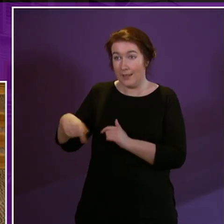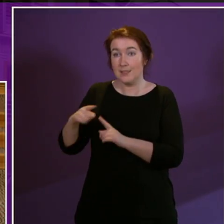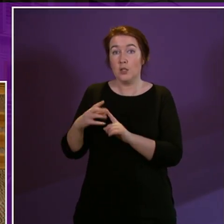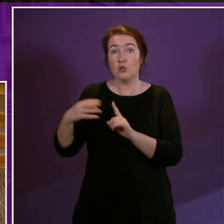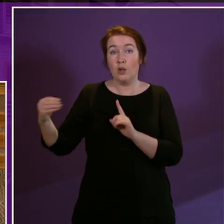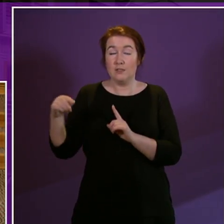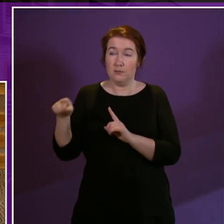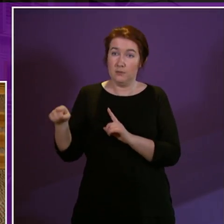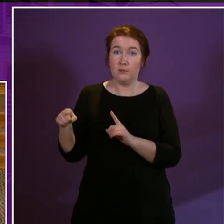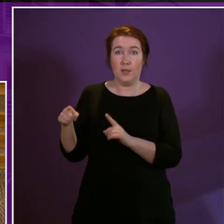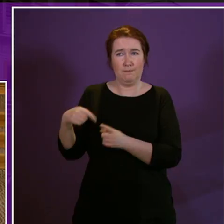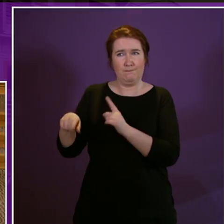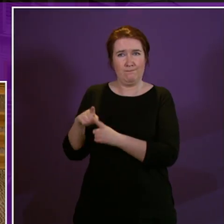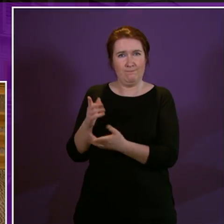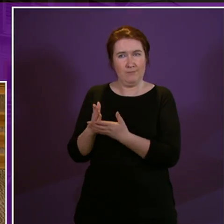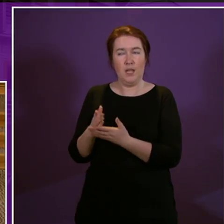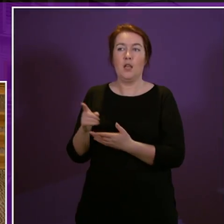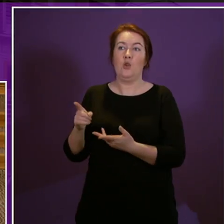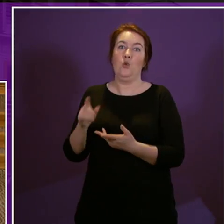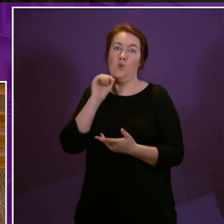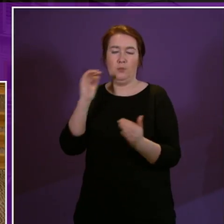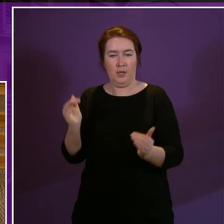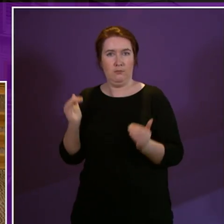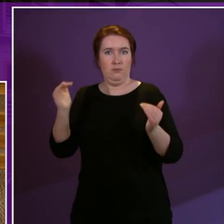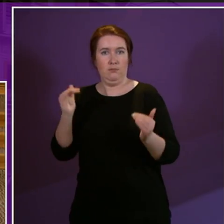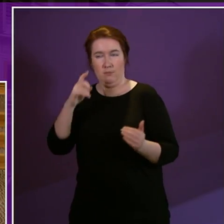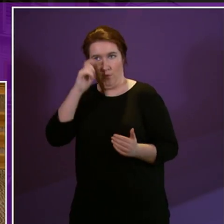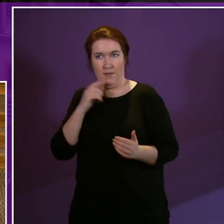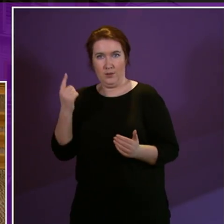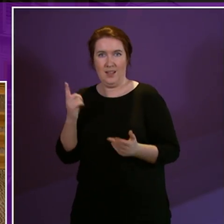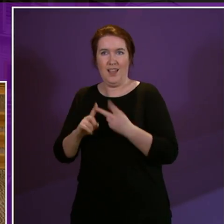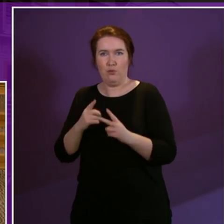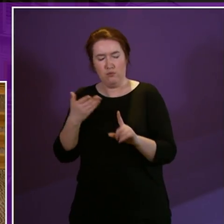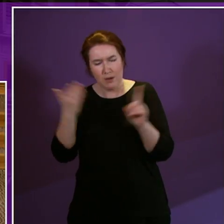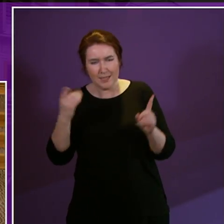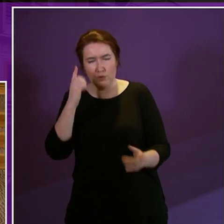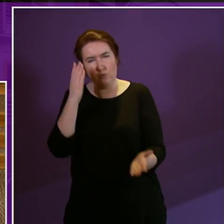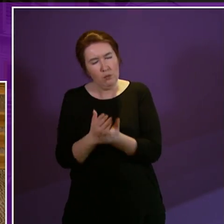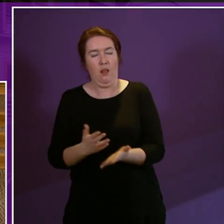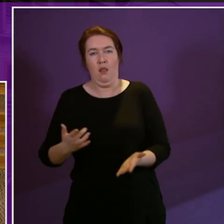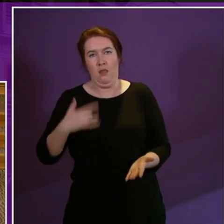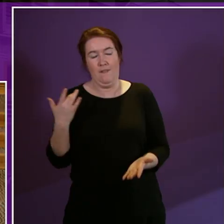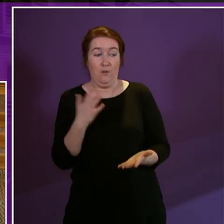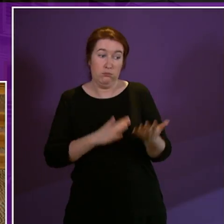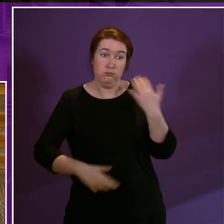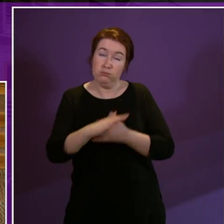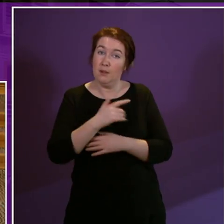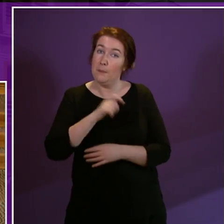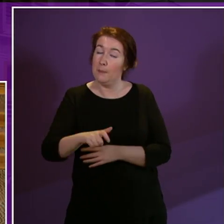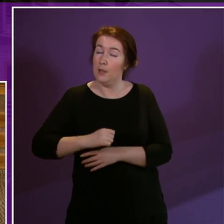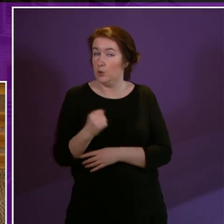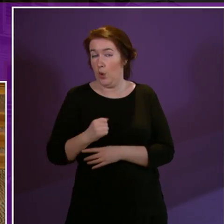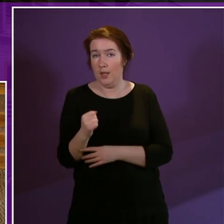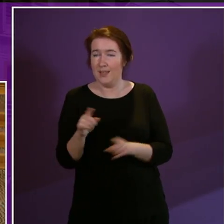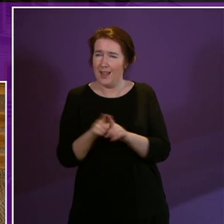Party in this chamber would be greatly enhanced if they would recognise that reality for many people across Scotland and indeed